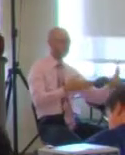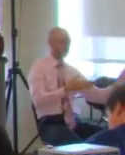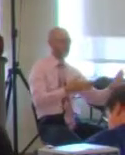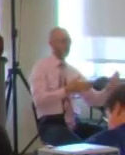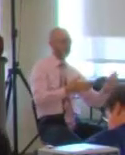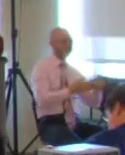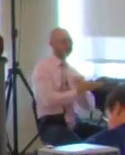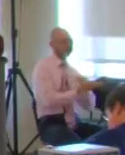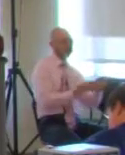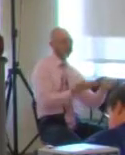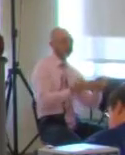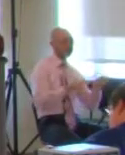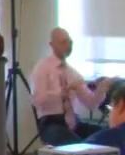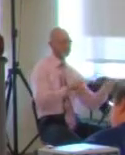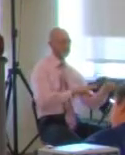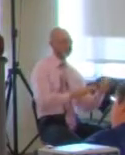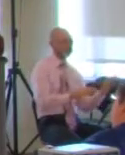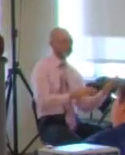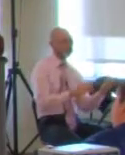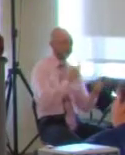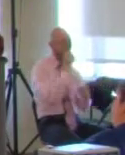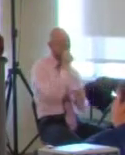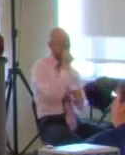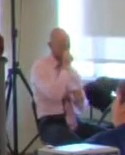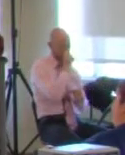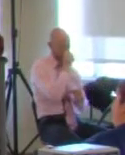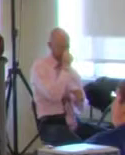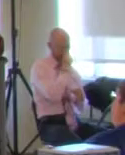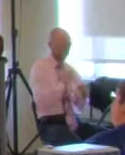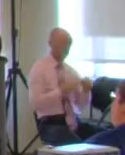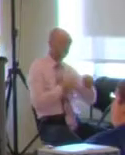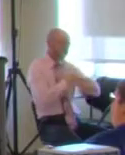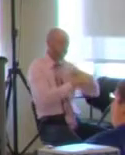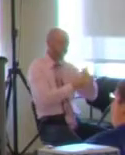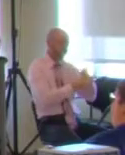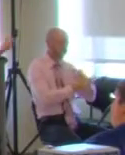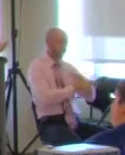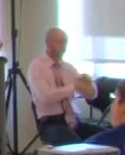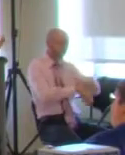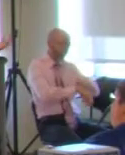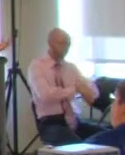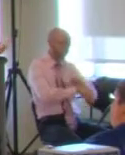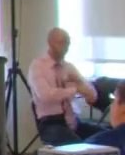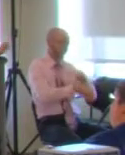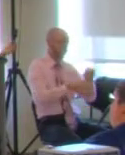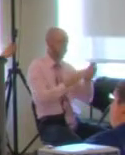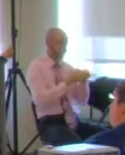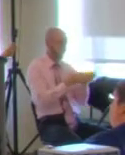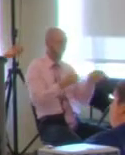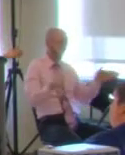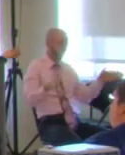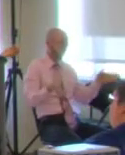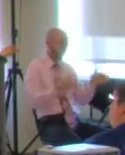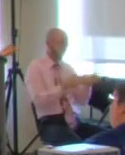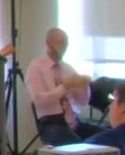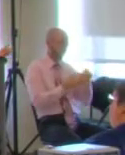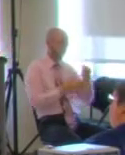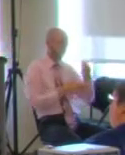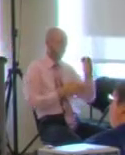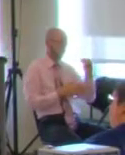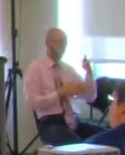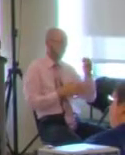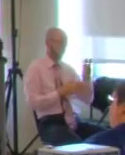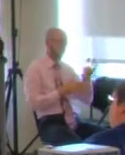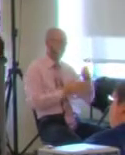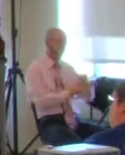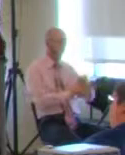disability. You want to look at the type and nature and the level of scope and care that you think they need. This obviously could mean they might need to be